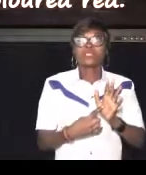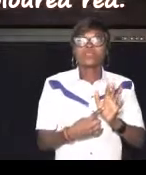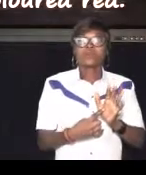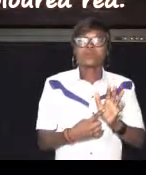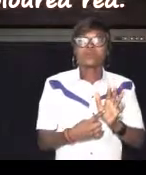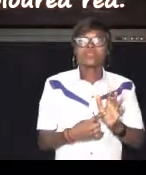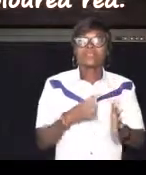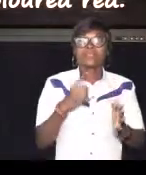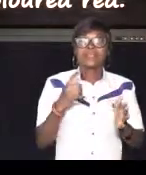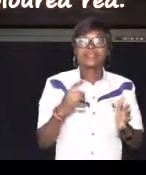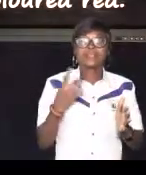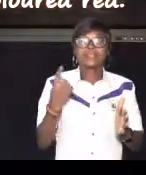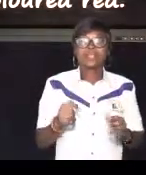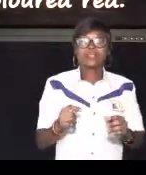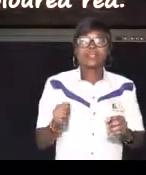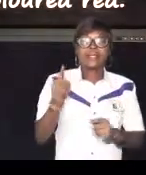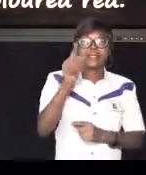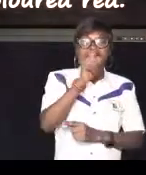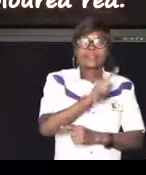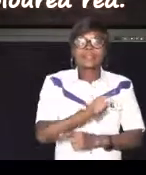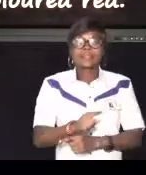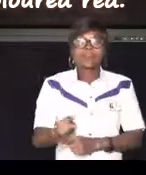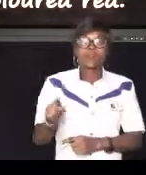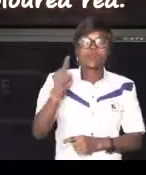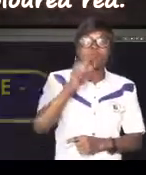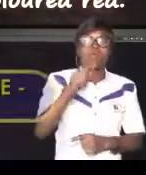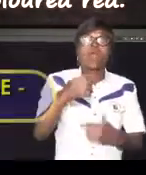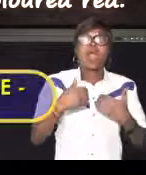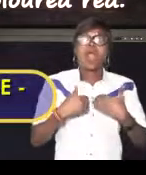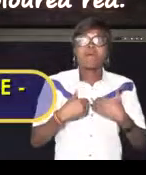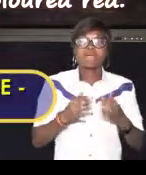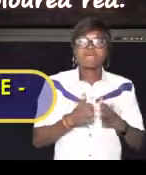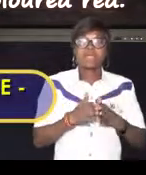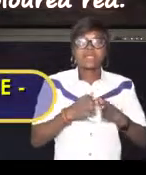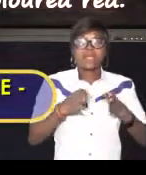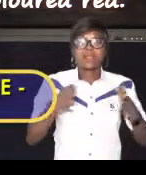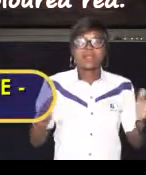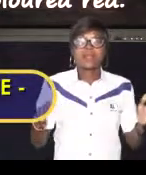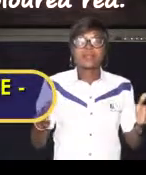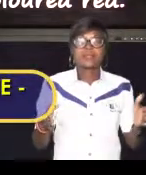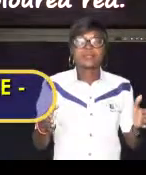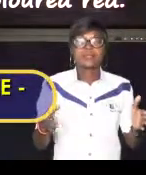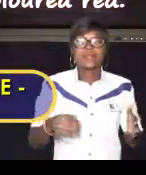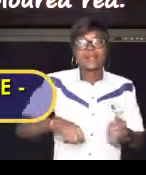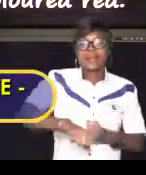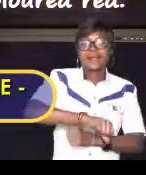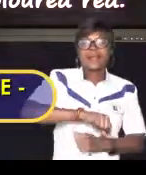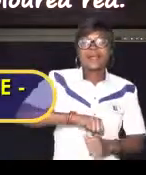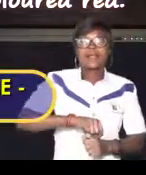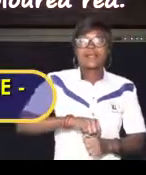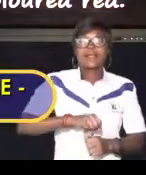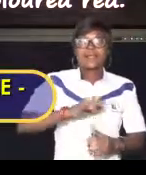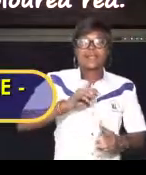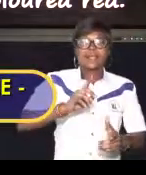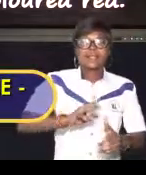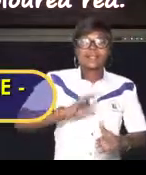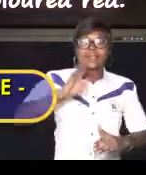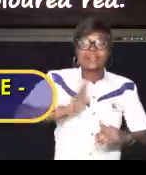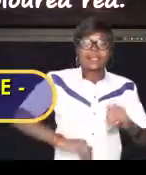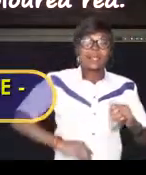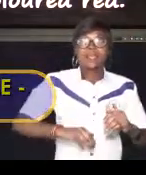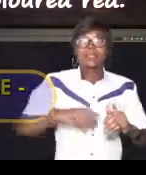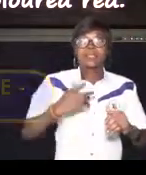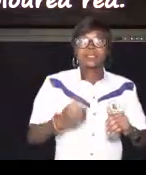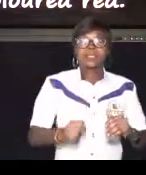the circle has a larger area than the square, and the square has a larger area